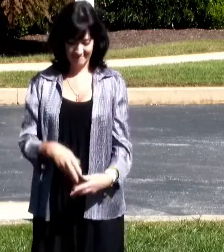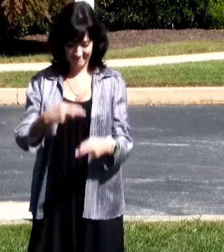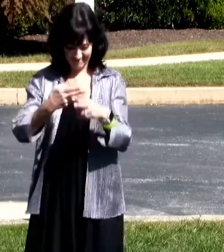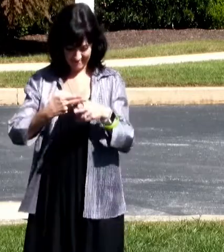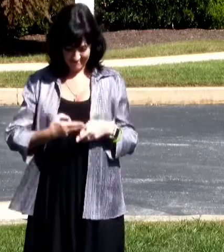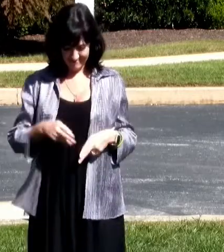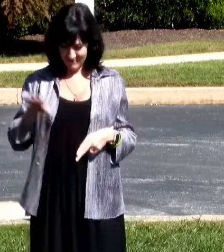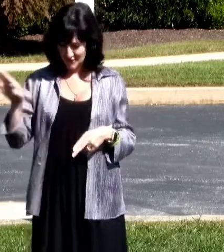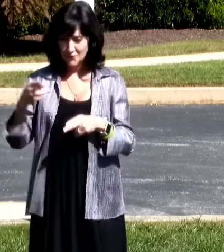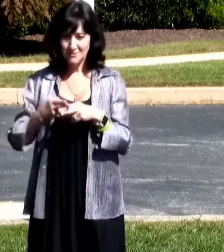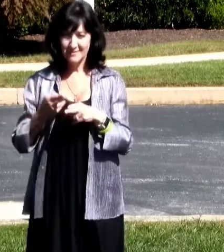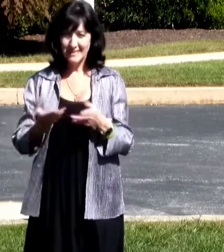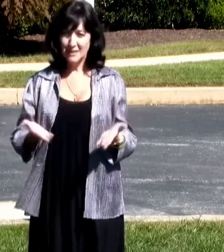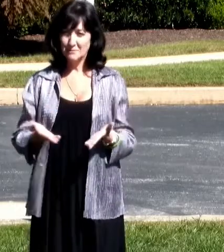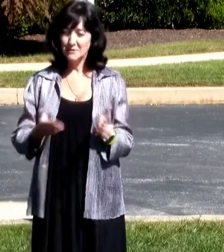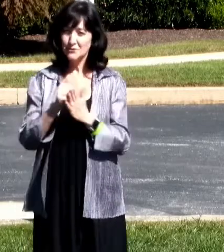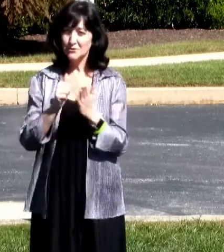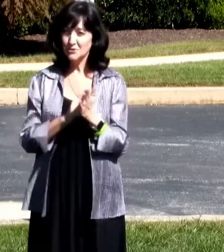so.